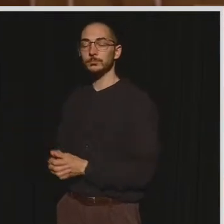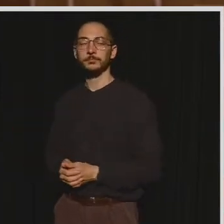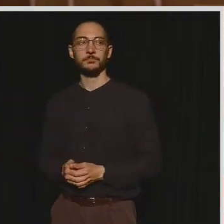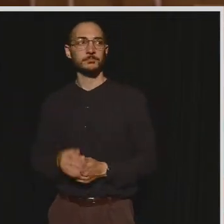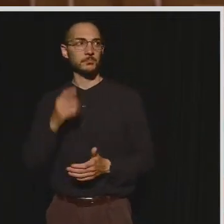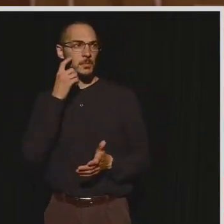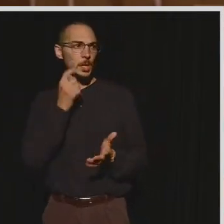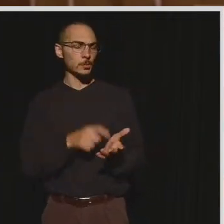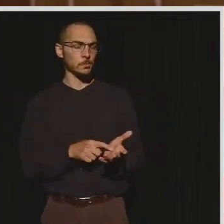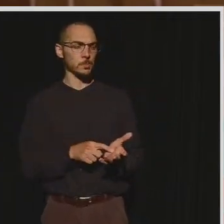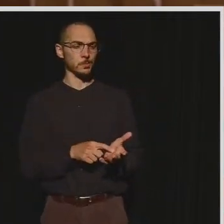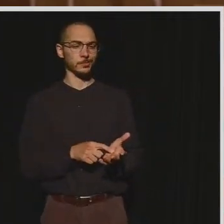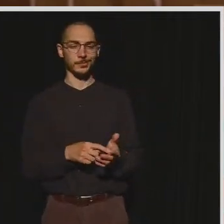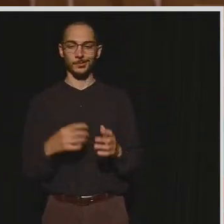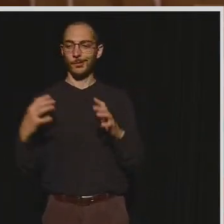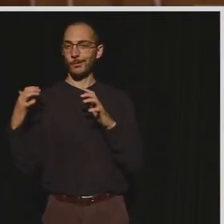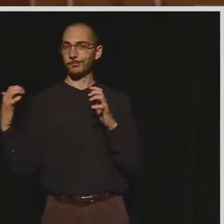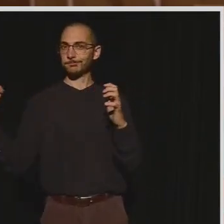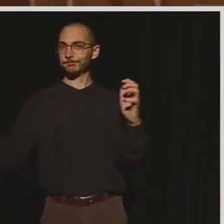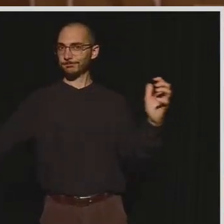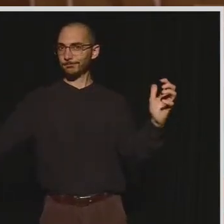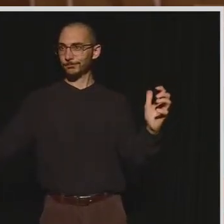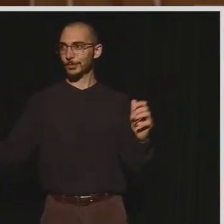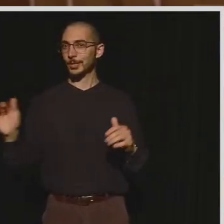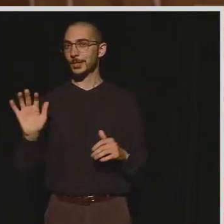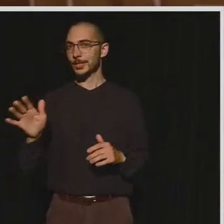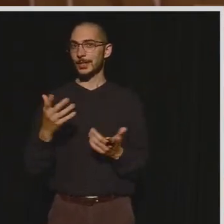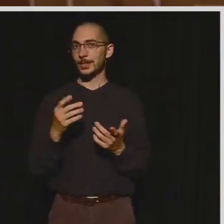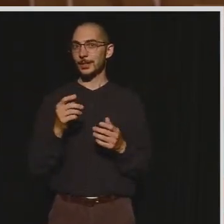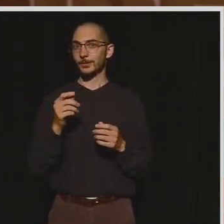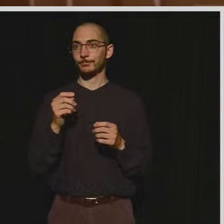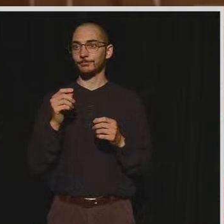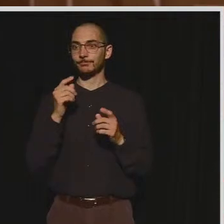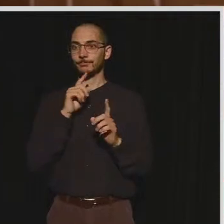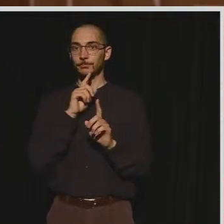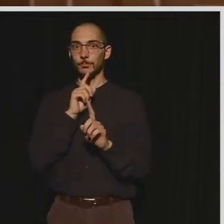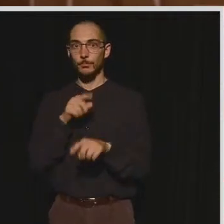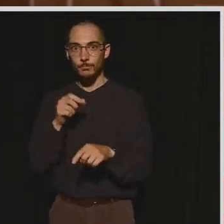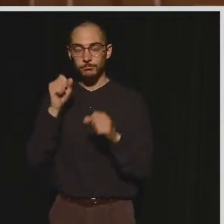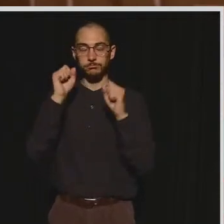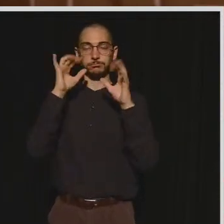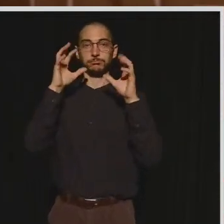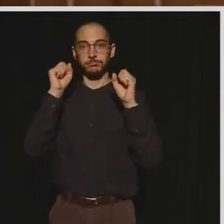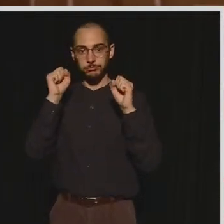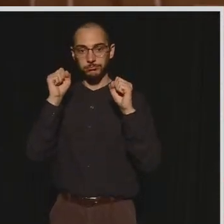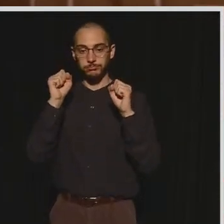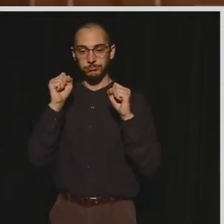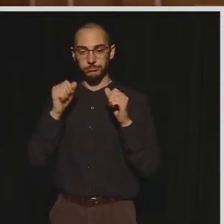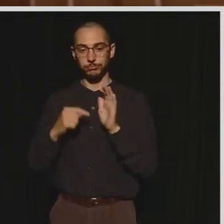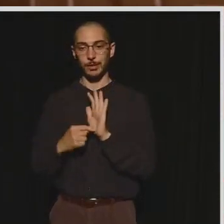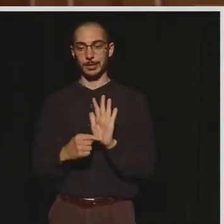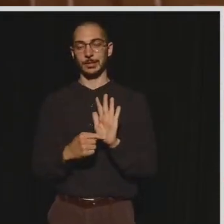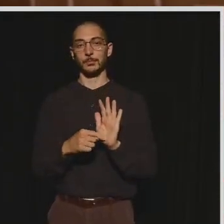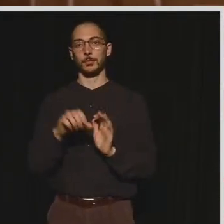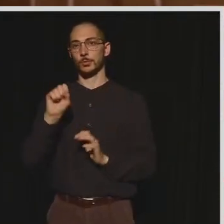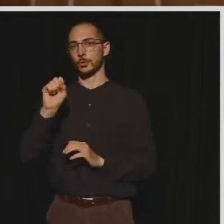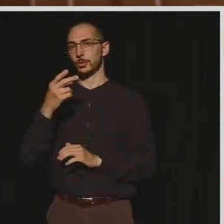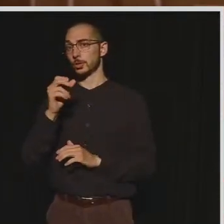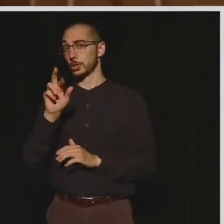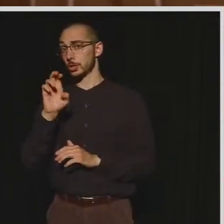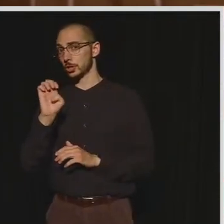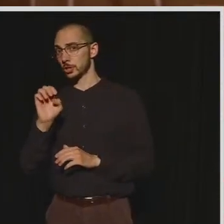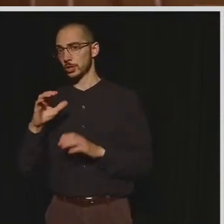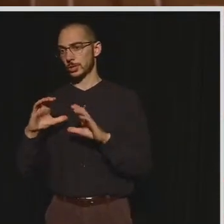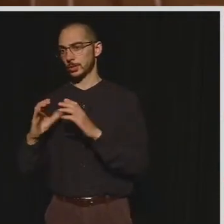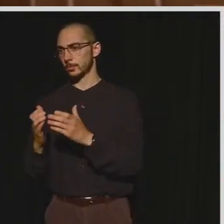to the various groups, like when the Share came through, the Share group came through, and people in the crowd were loving